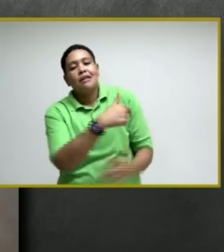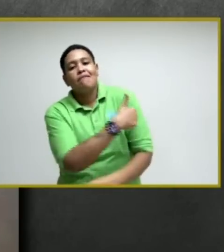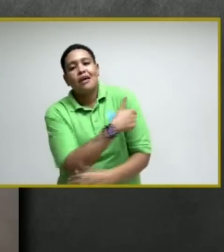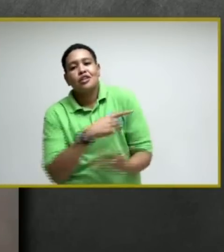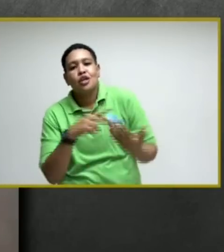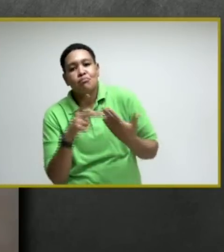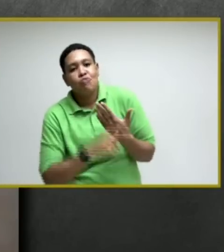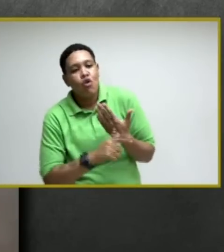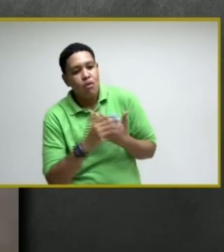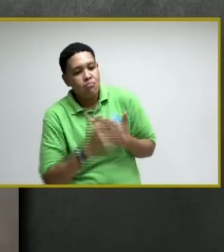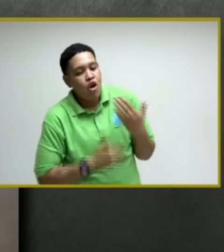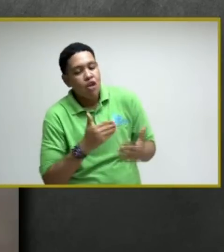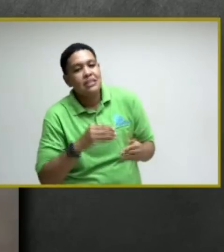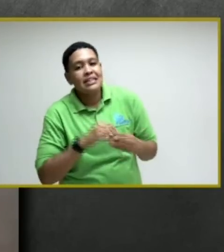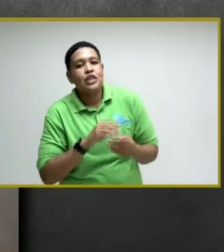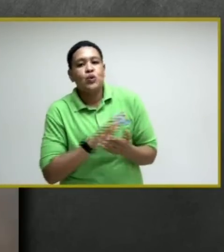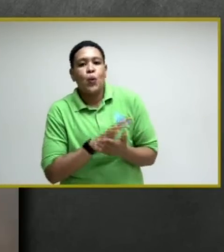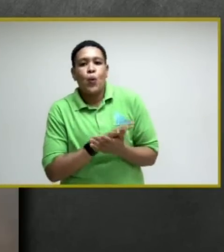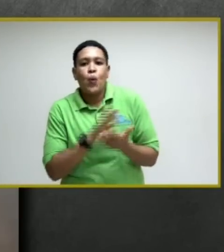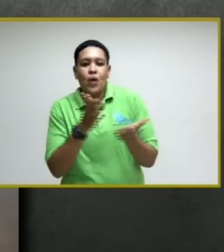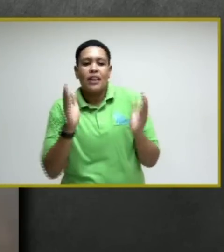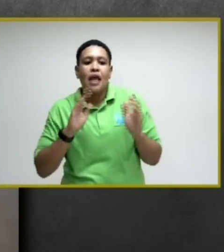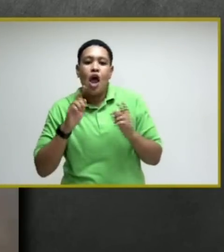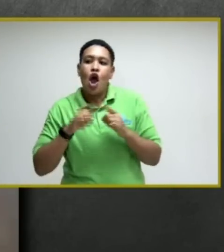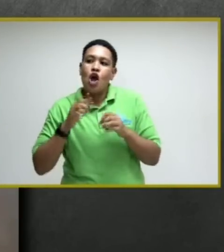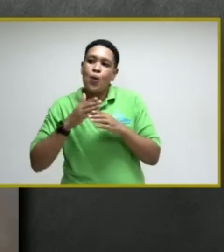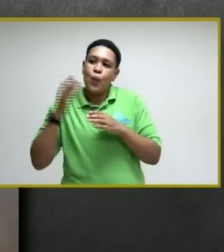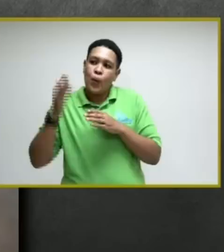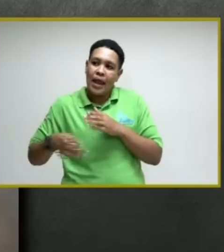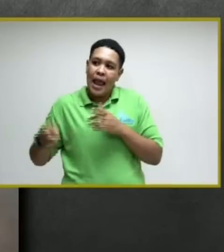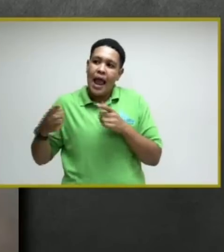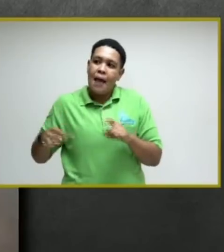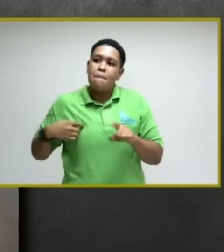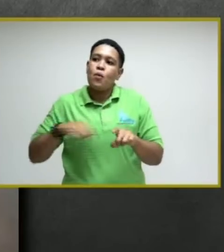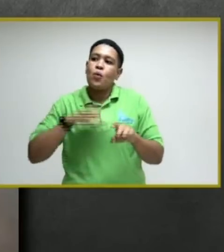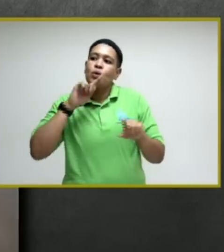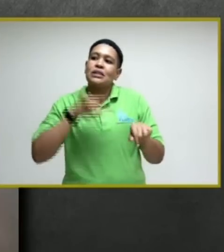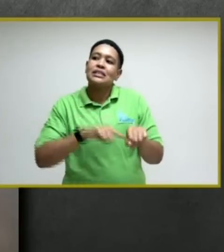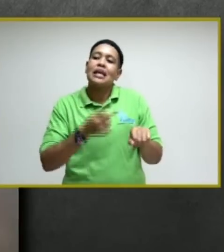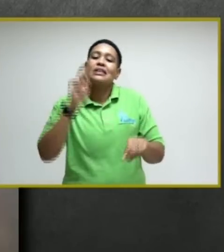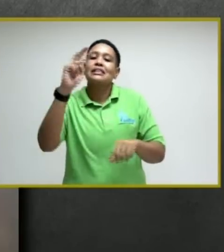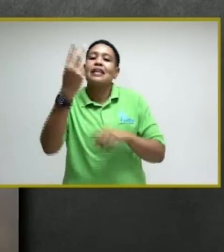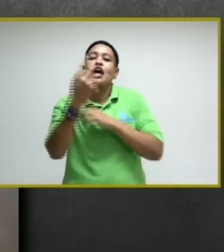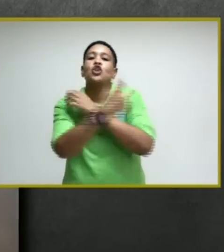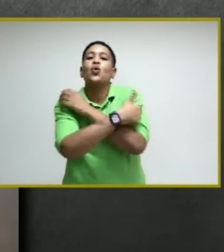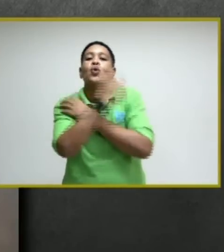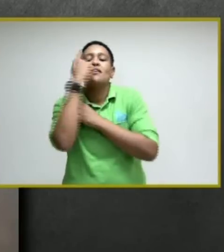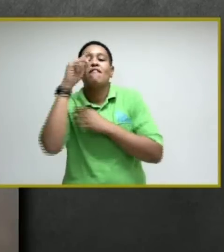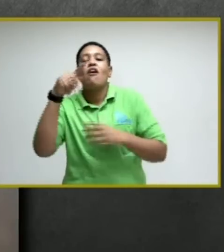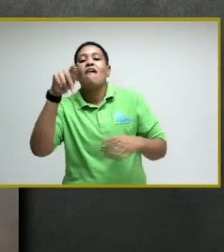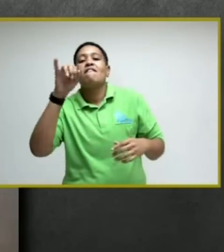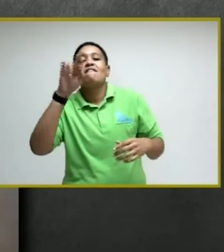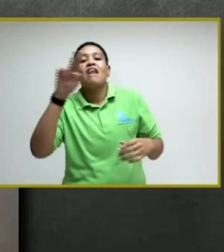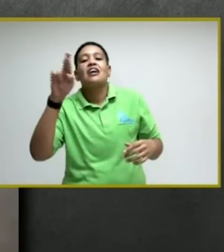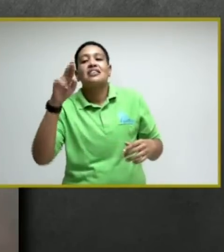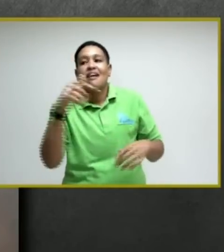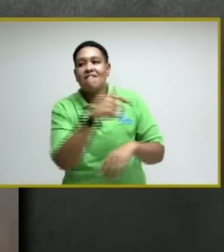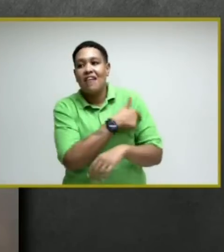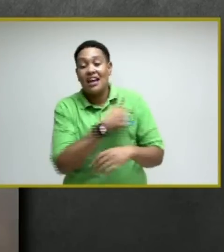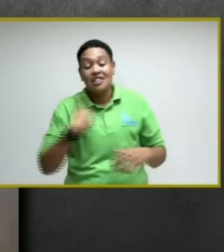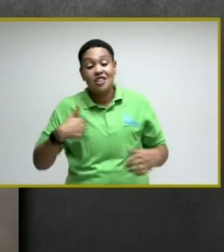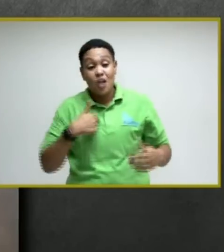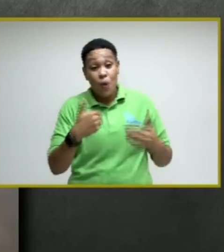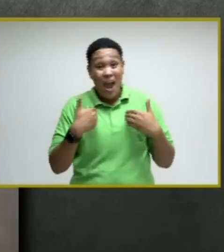program within schools on the weekend as we begin to administer the second dose of the Pfizer vaccine. We